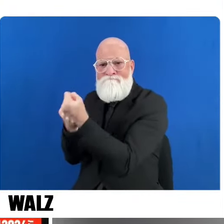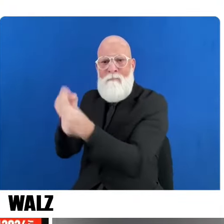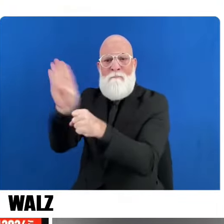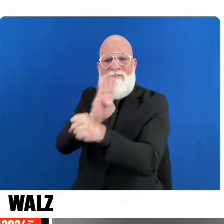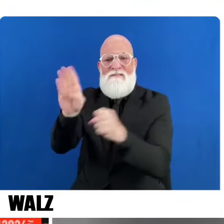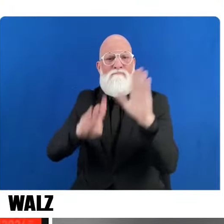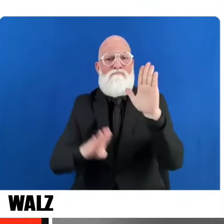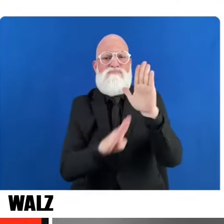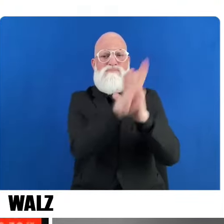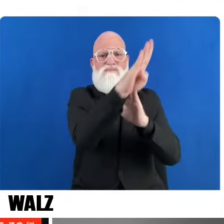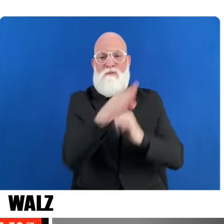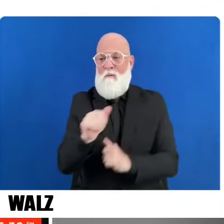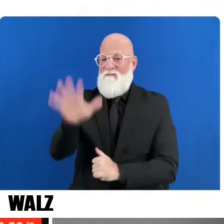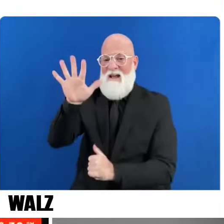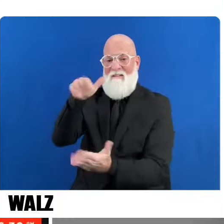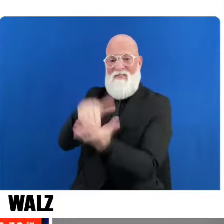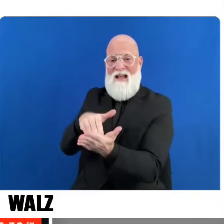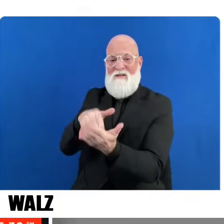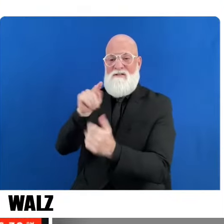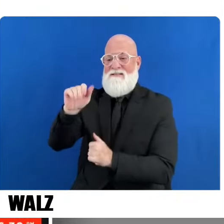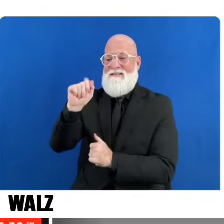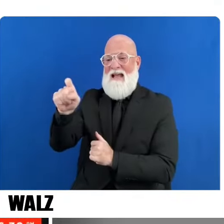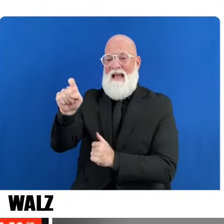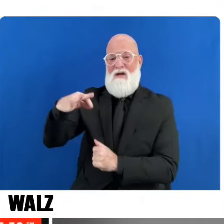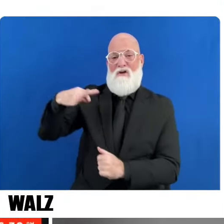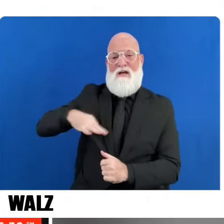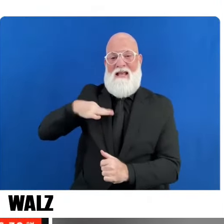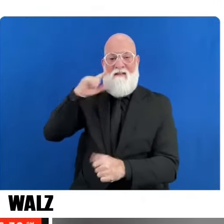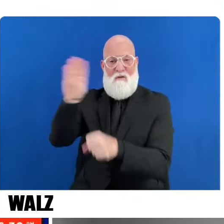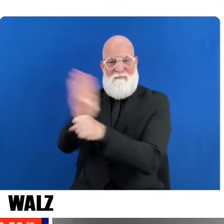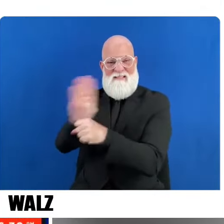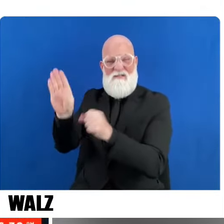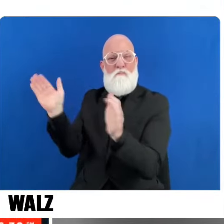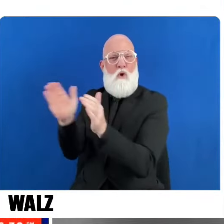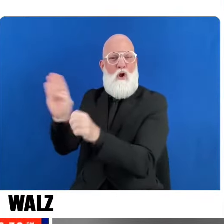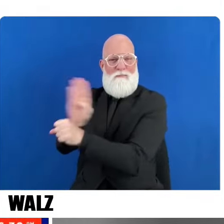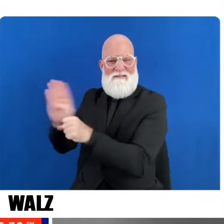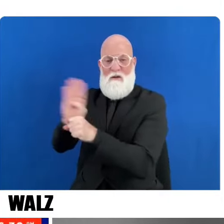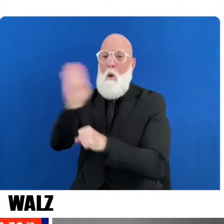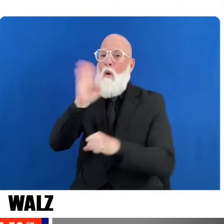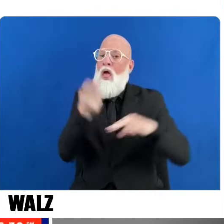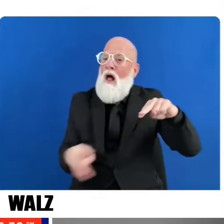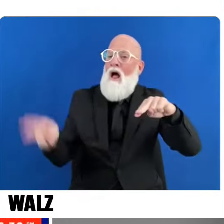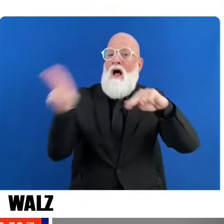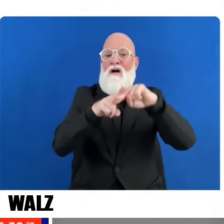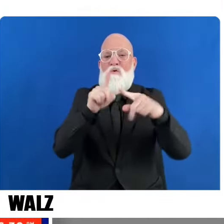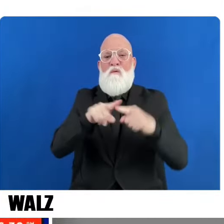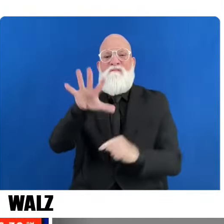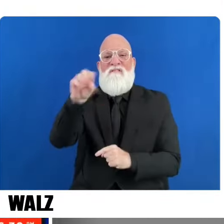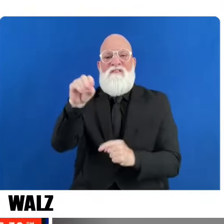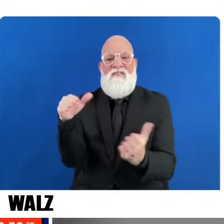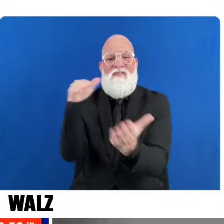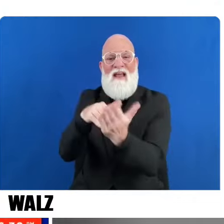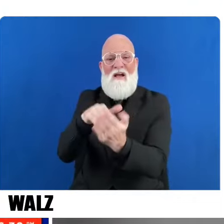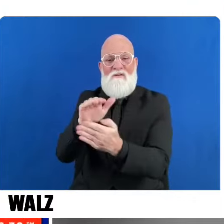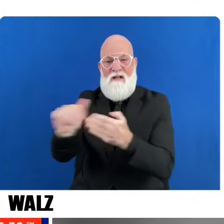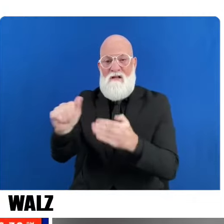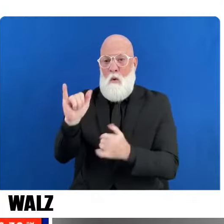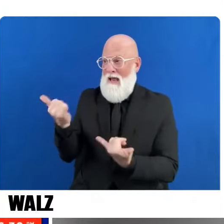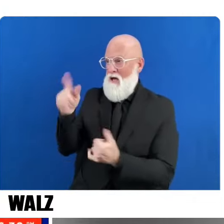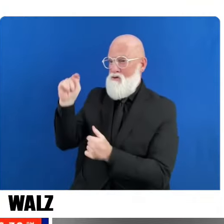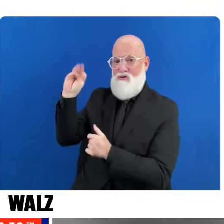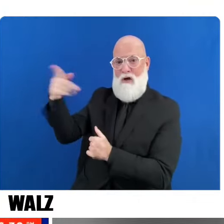small business, increasing that to $50,000. Now, this is a philosophical difference between us. Donald Trump made a promise, and I'll give you this. He kept it. He